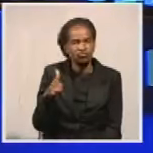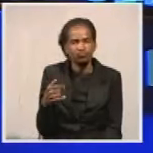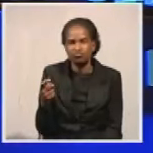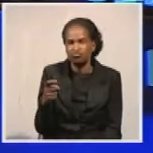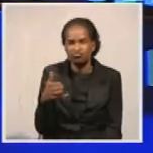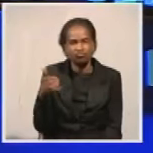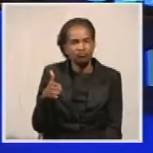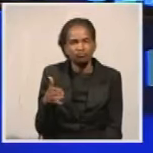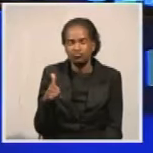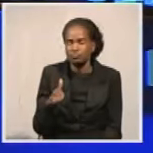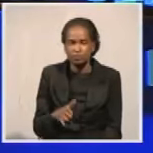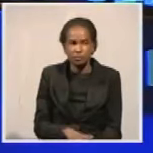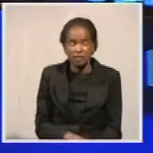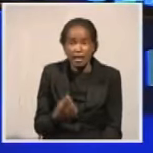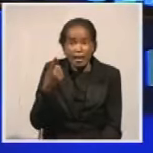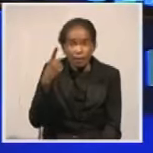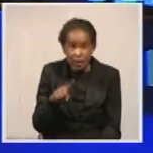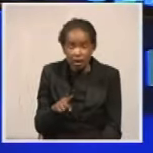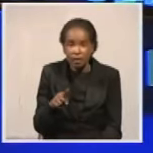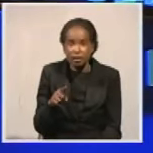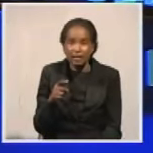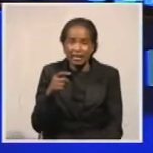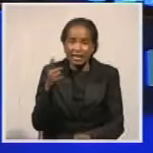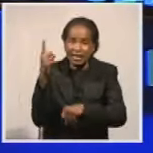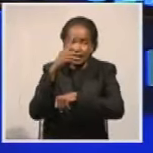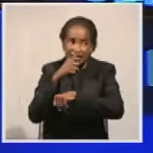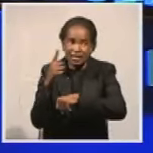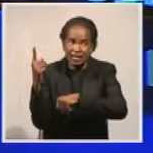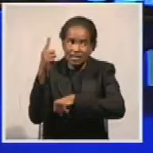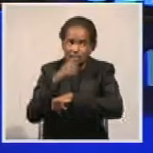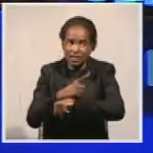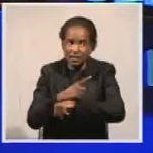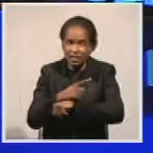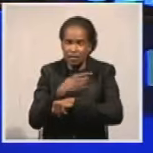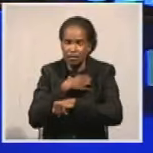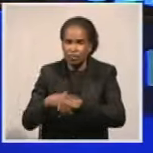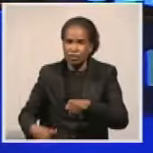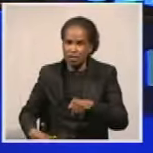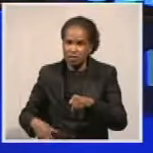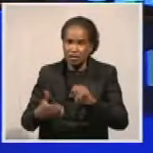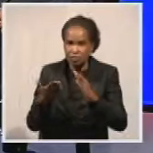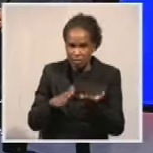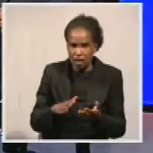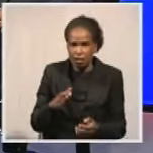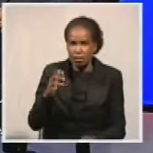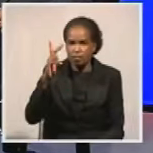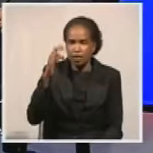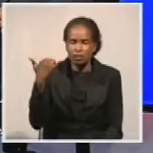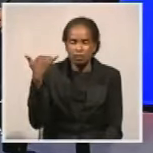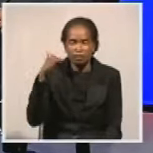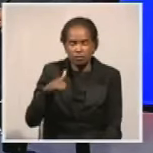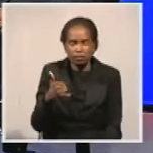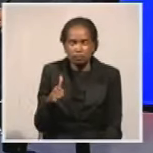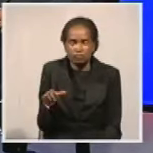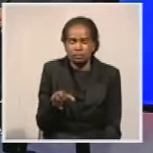That call came in vibrating and it woke me up. And I